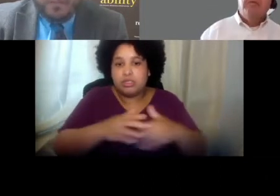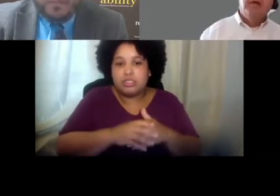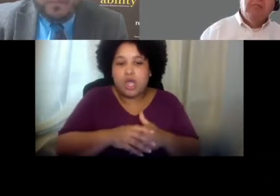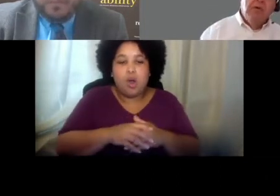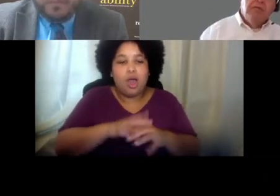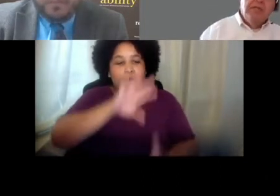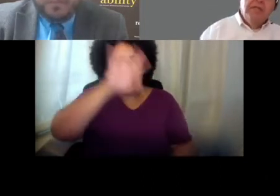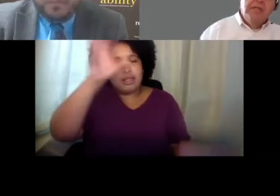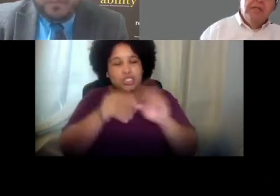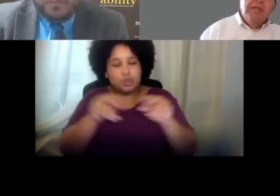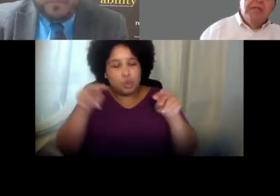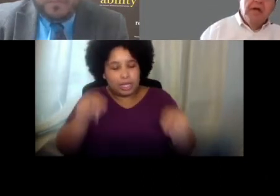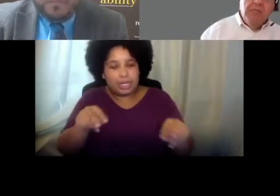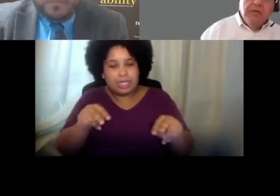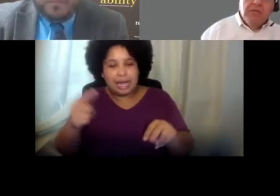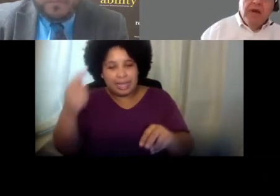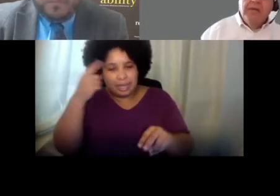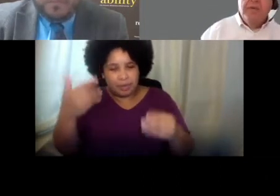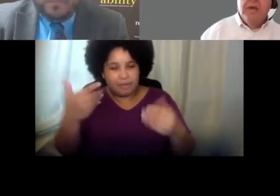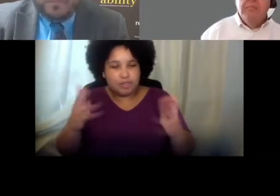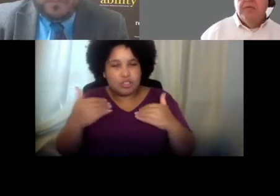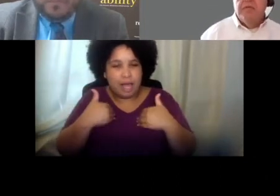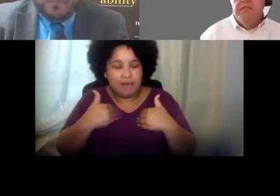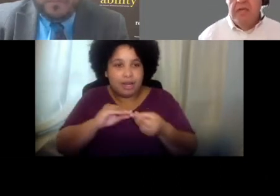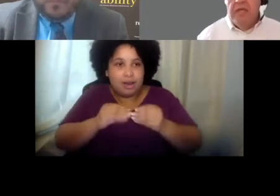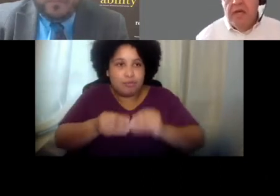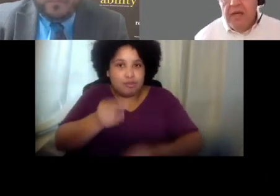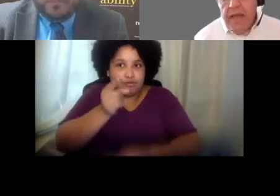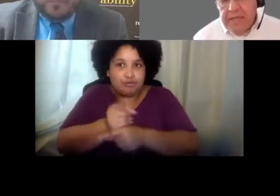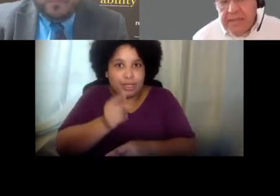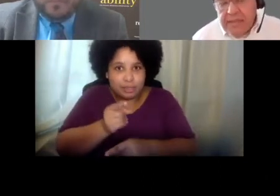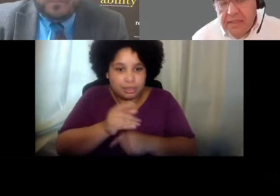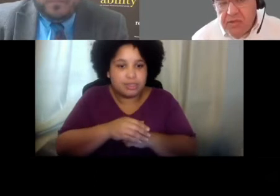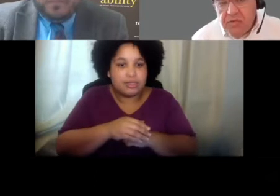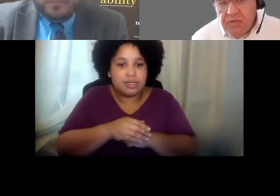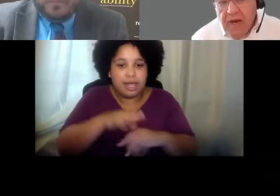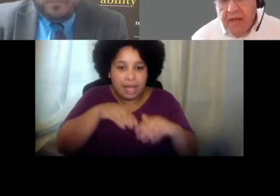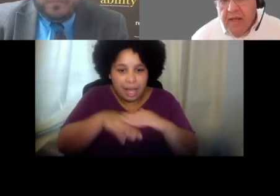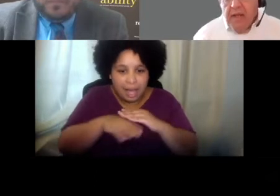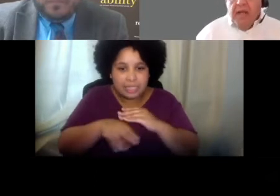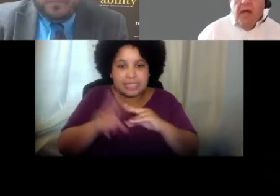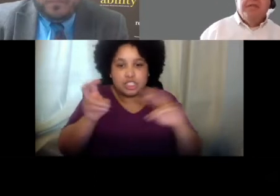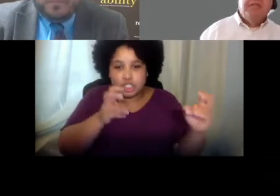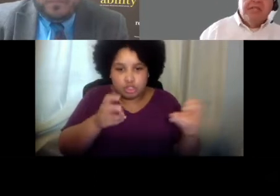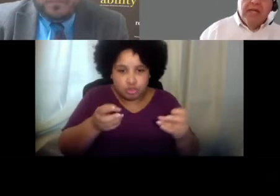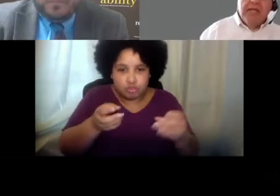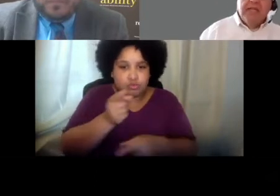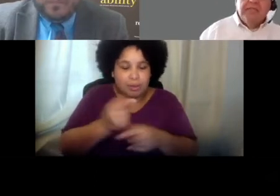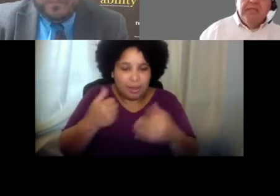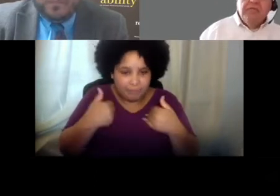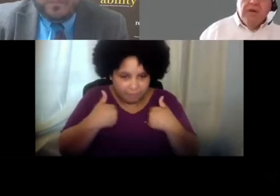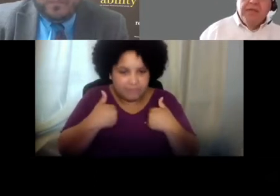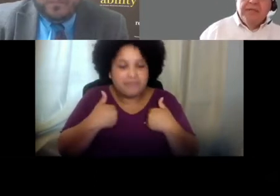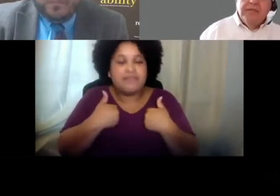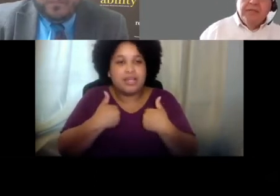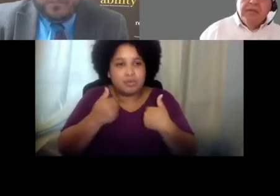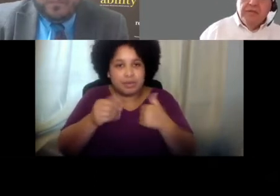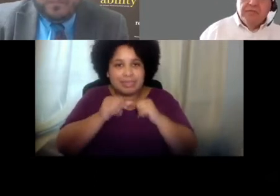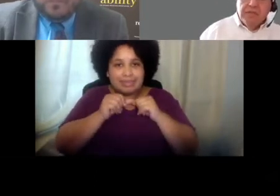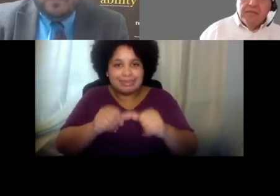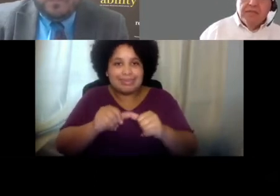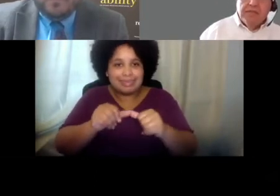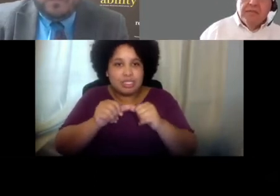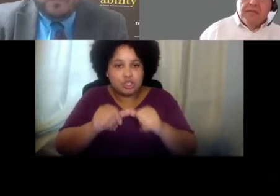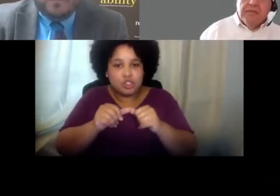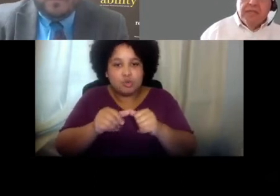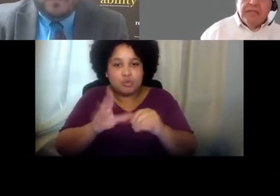think we got most of the numbers right. We got most of the access issues right. And we just got to continue trying to deliver these